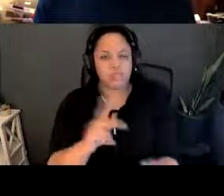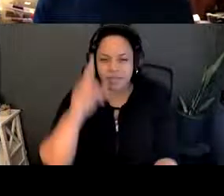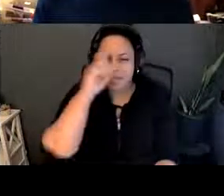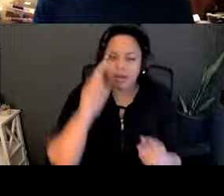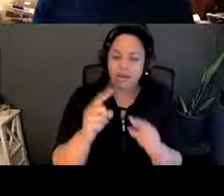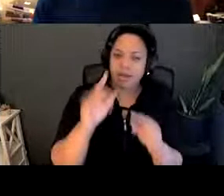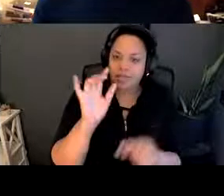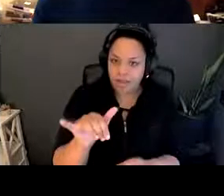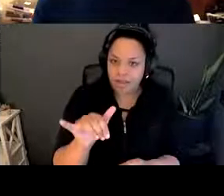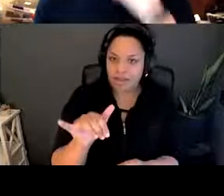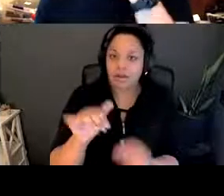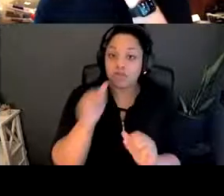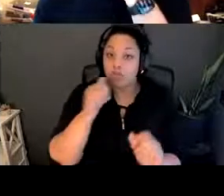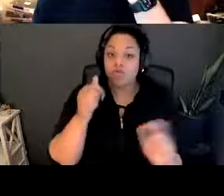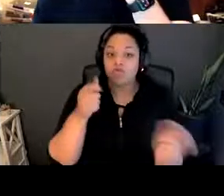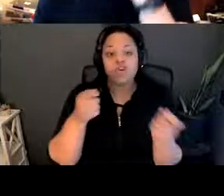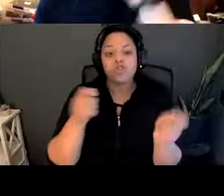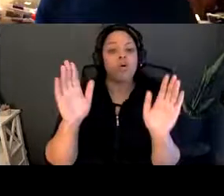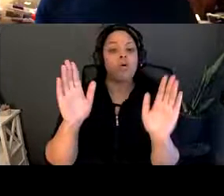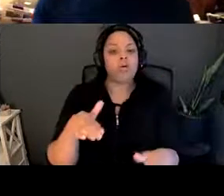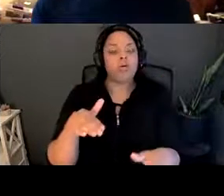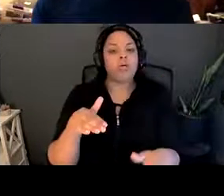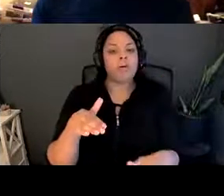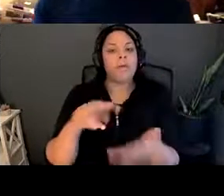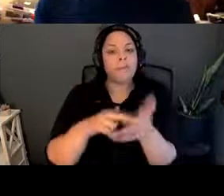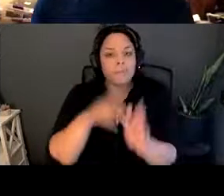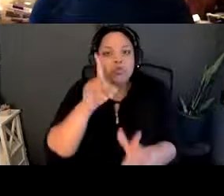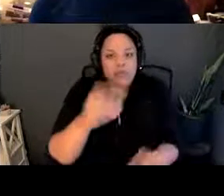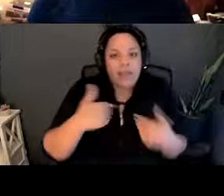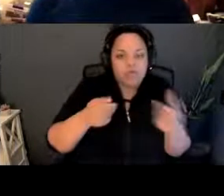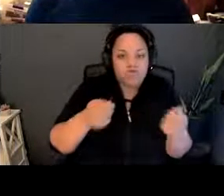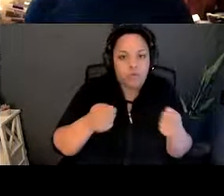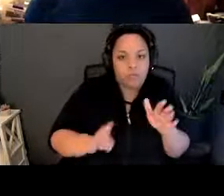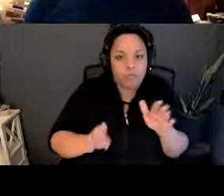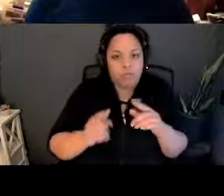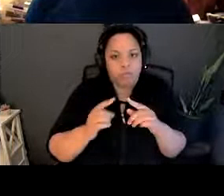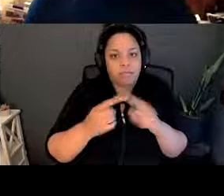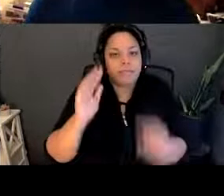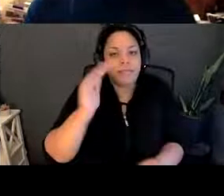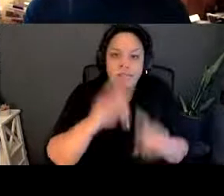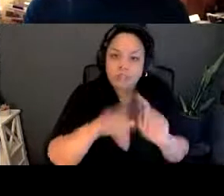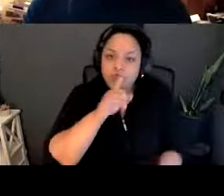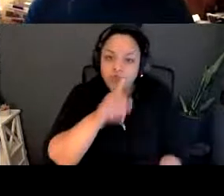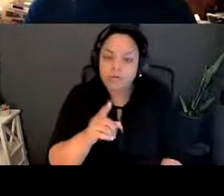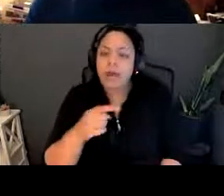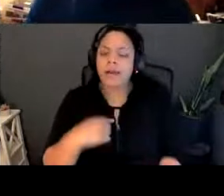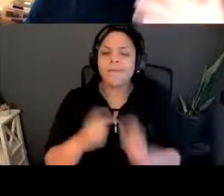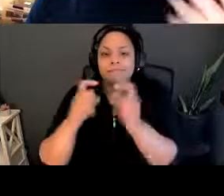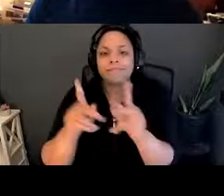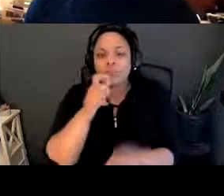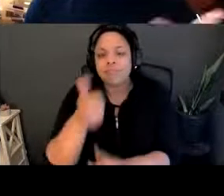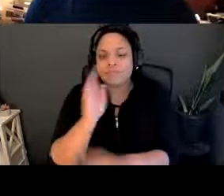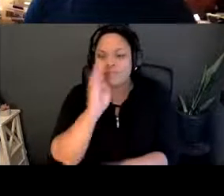leads to higher levels of perceived control. And those of you that have had patients that have had sobriety for a while, and I sometimes will give talks